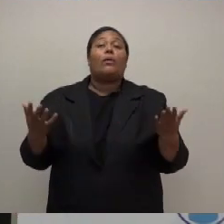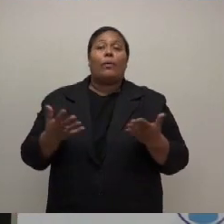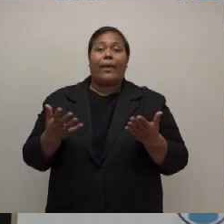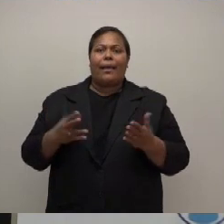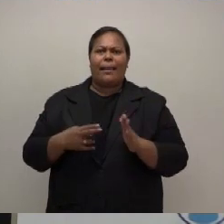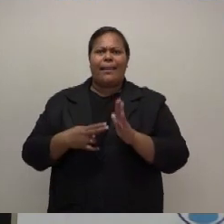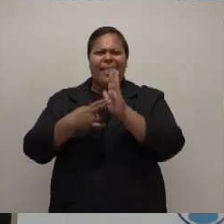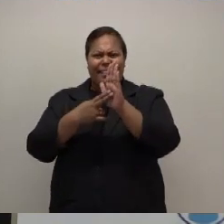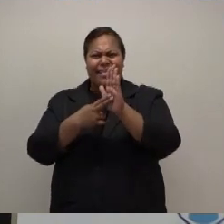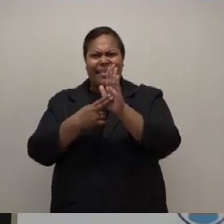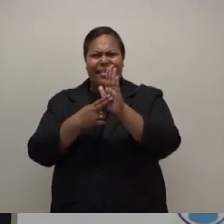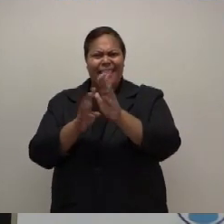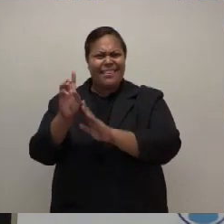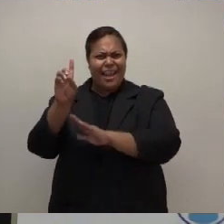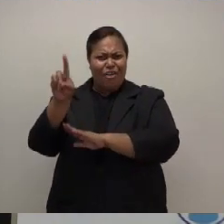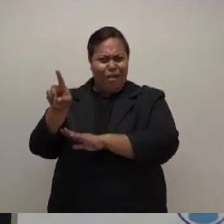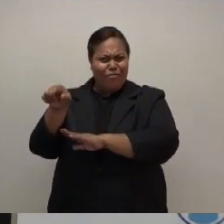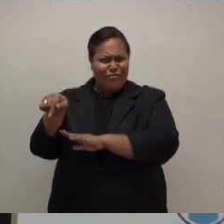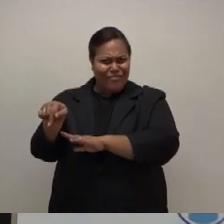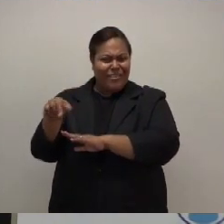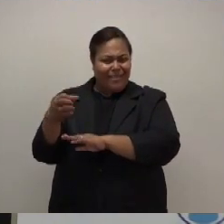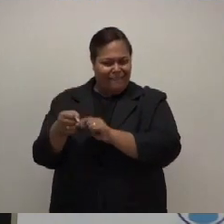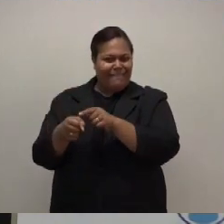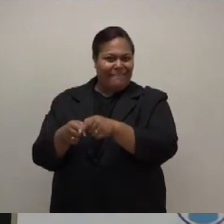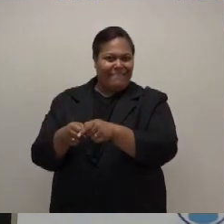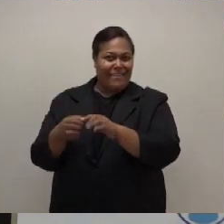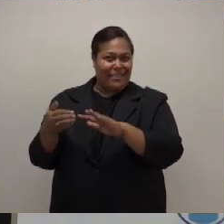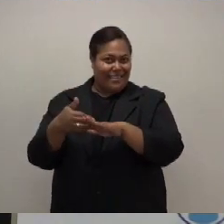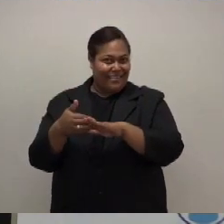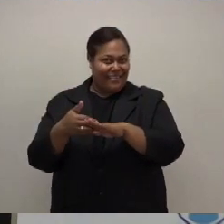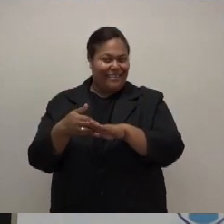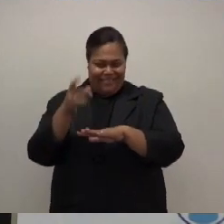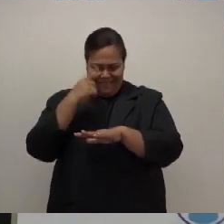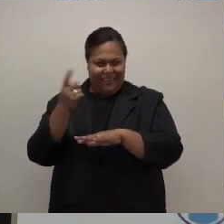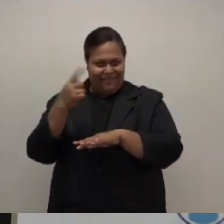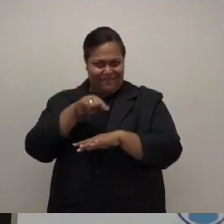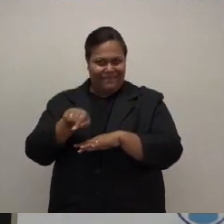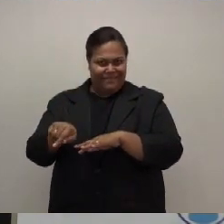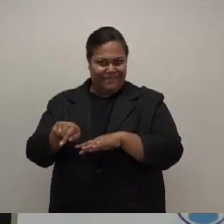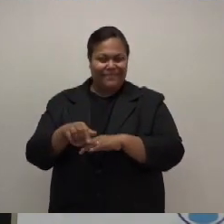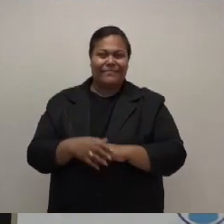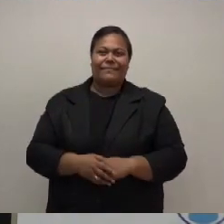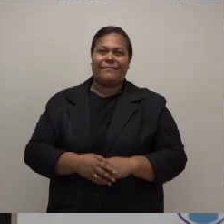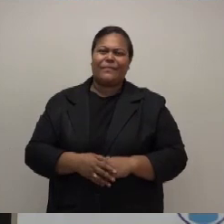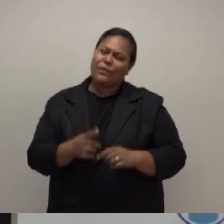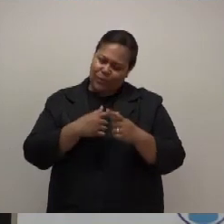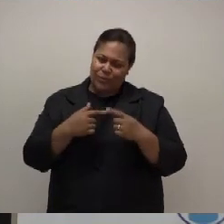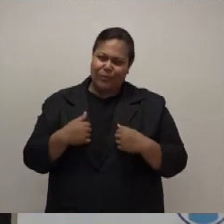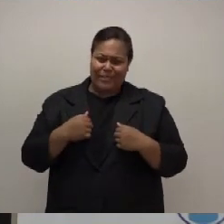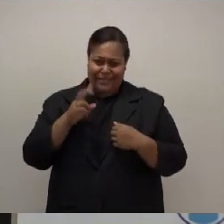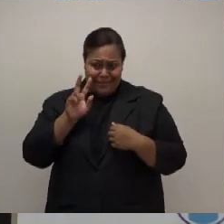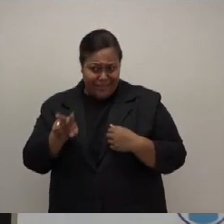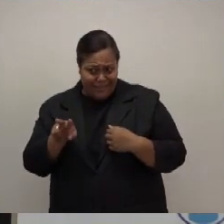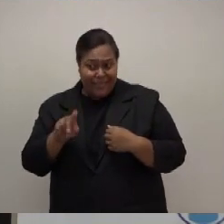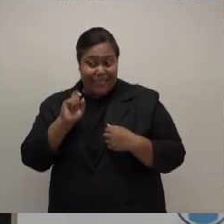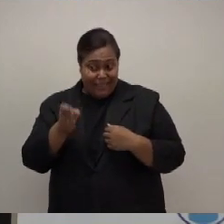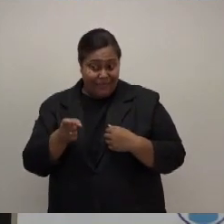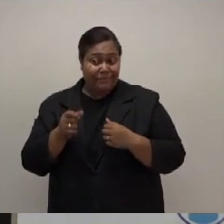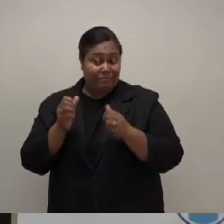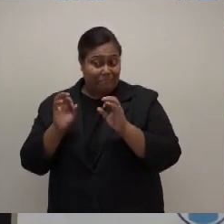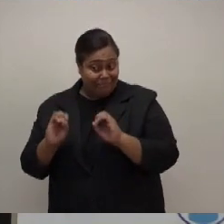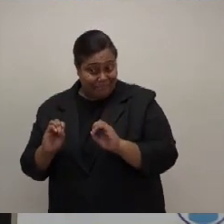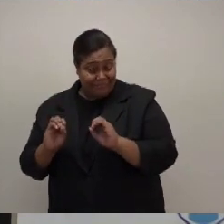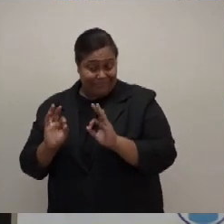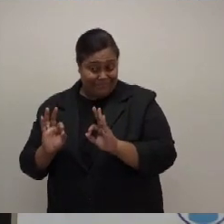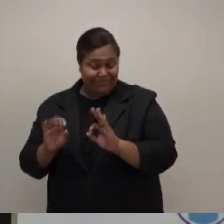Marina. If this pilot project is successful, we will consider extending blue lanes to other ports